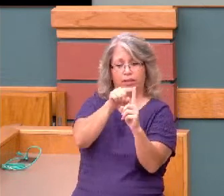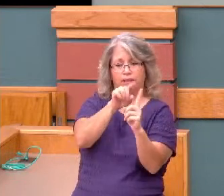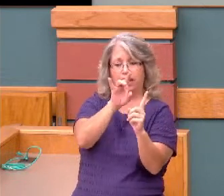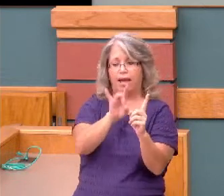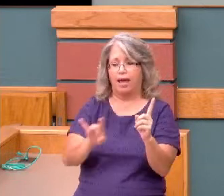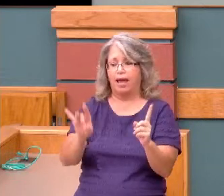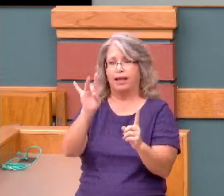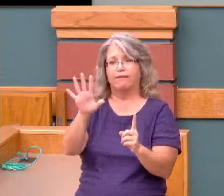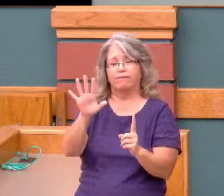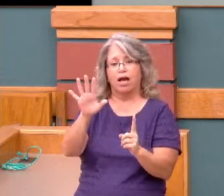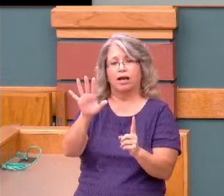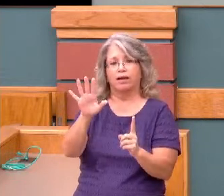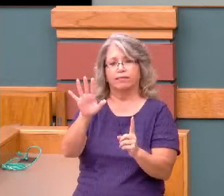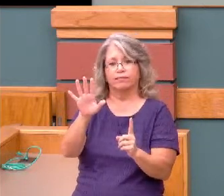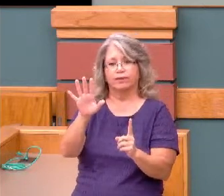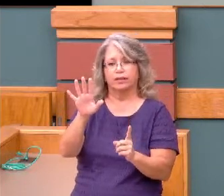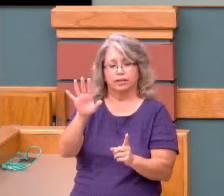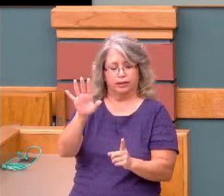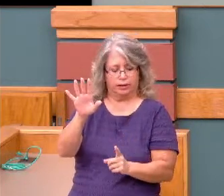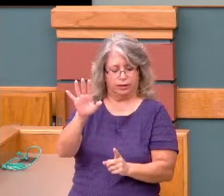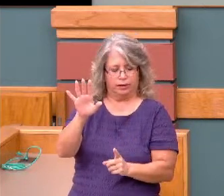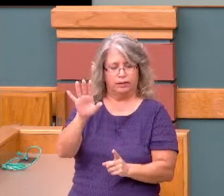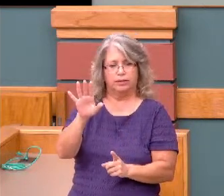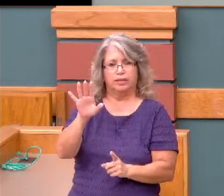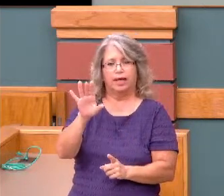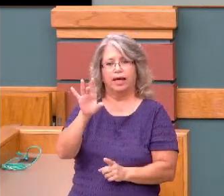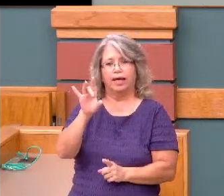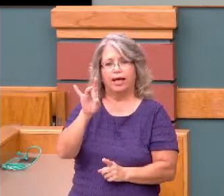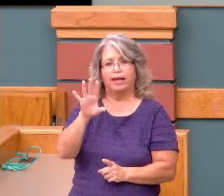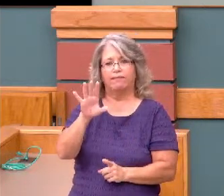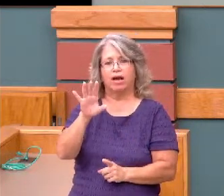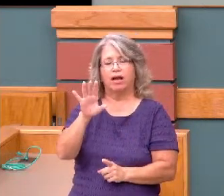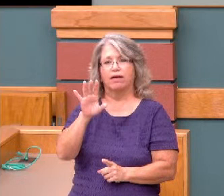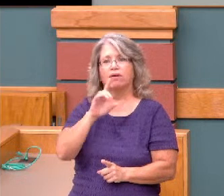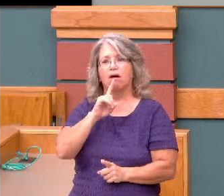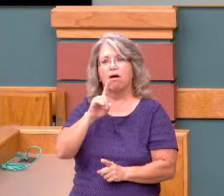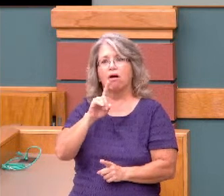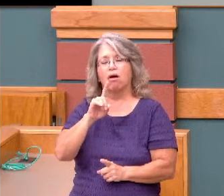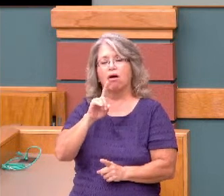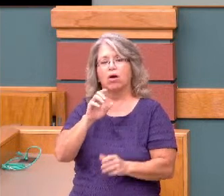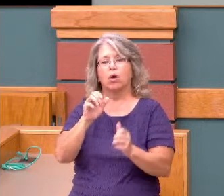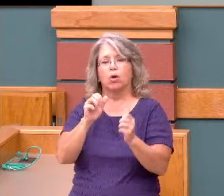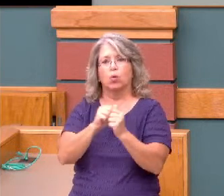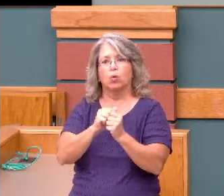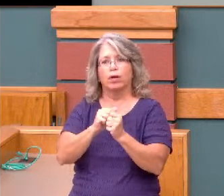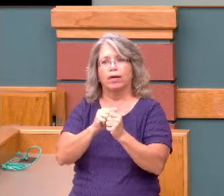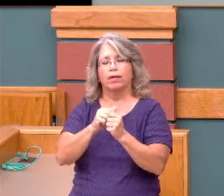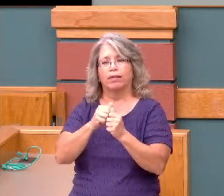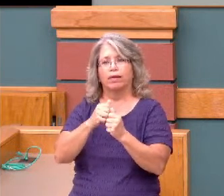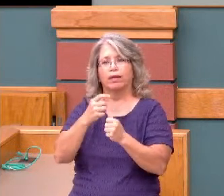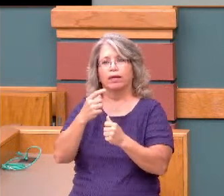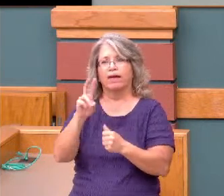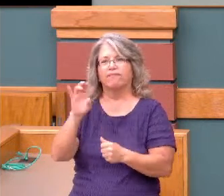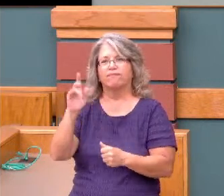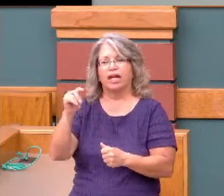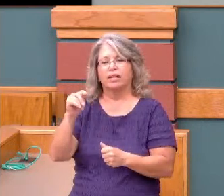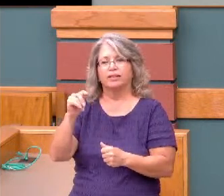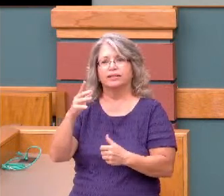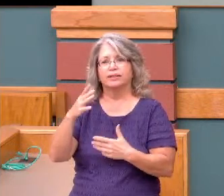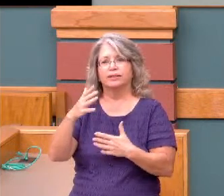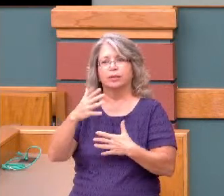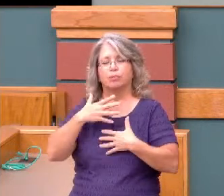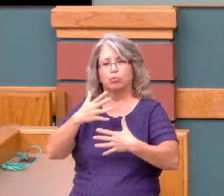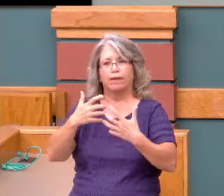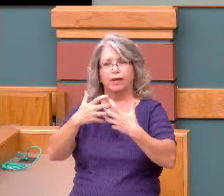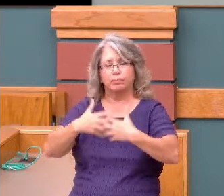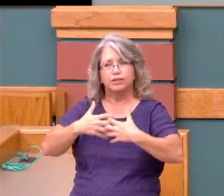85, we have a little bullet on our page here that says they're on the vent. That's a very important detail there. On the vent